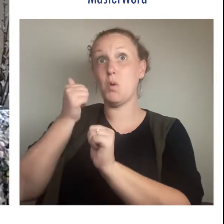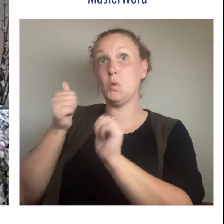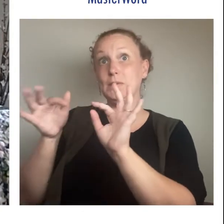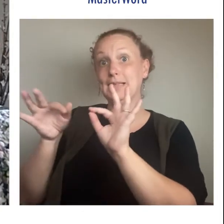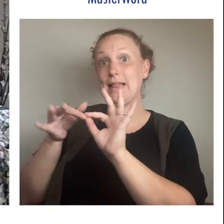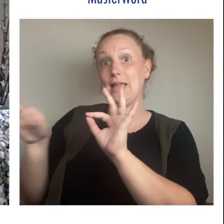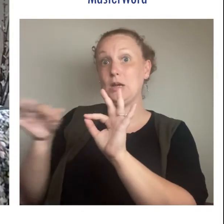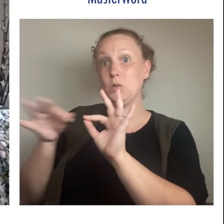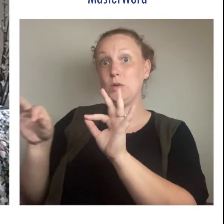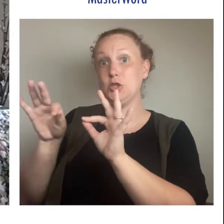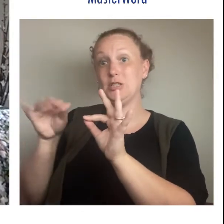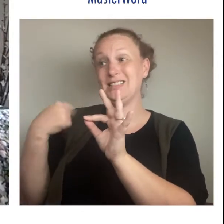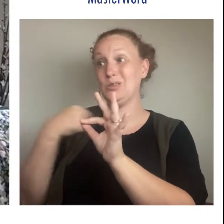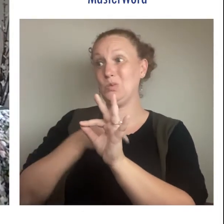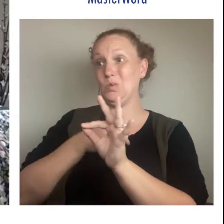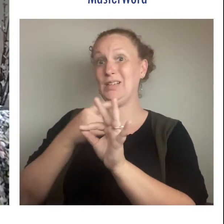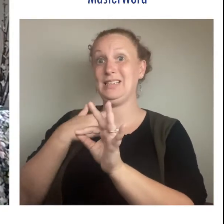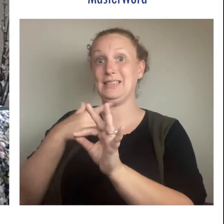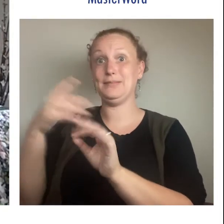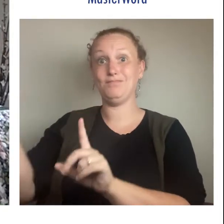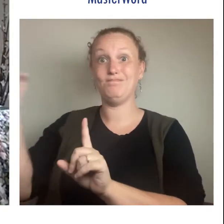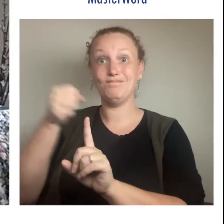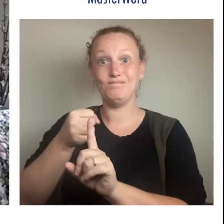dealt with, there's no court certified